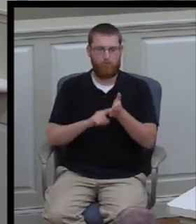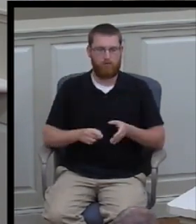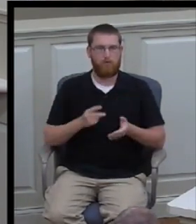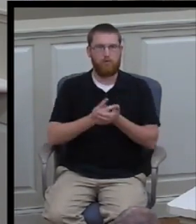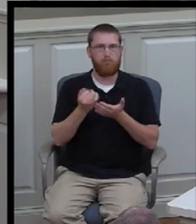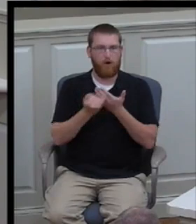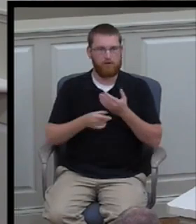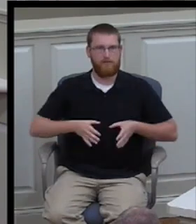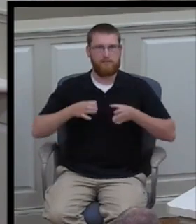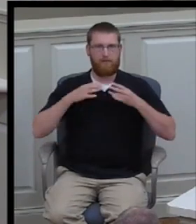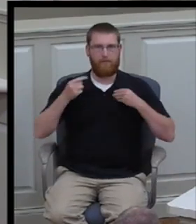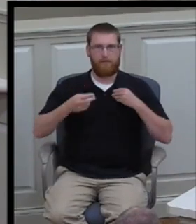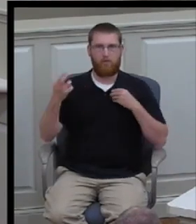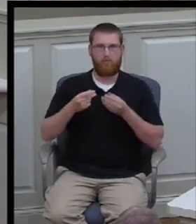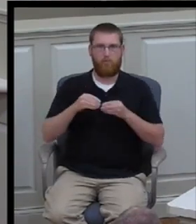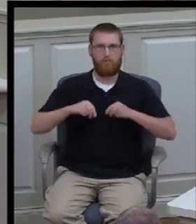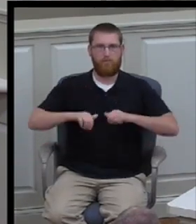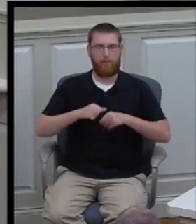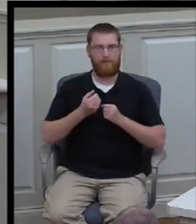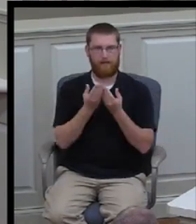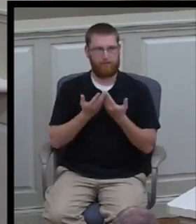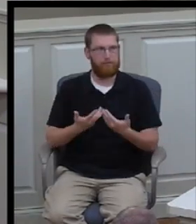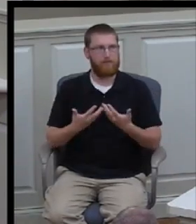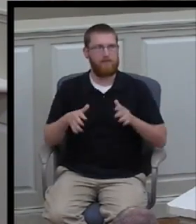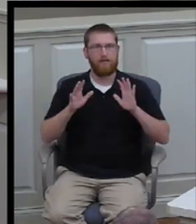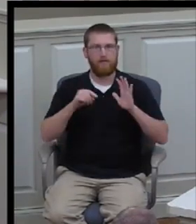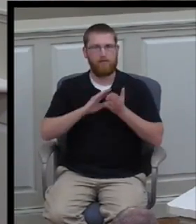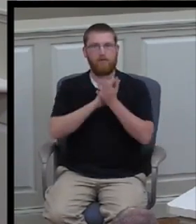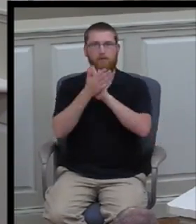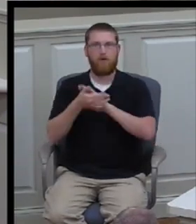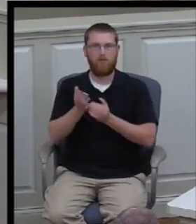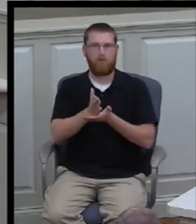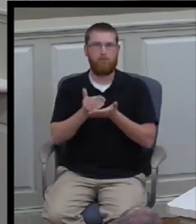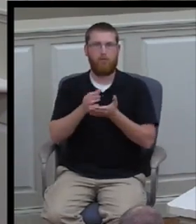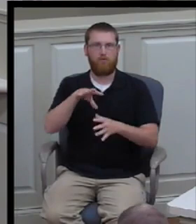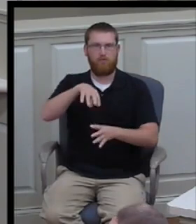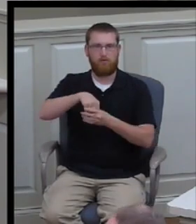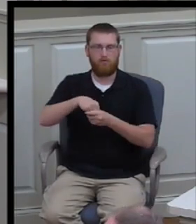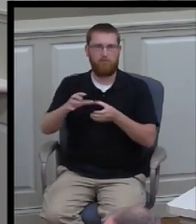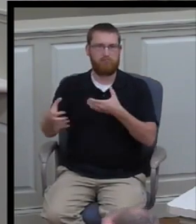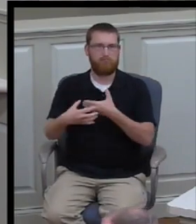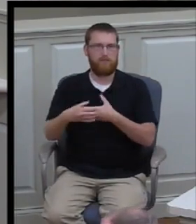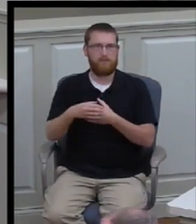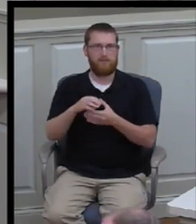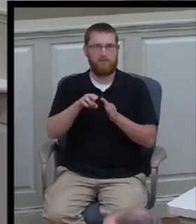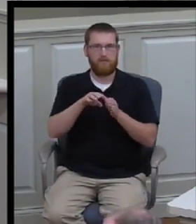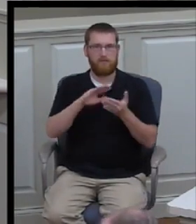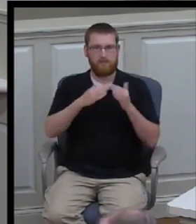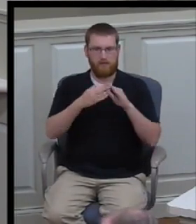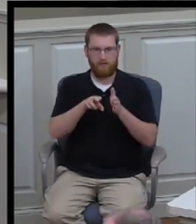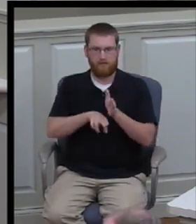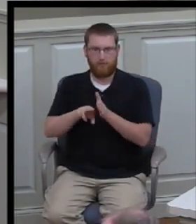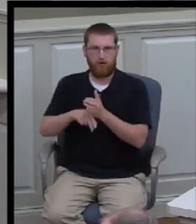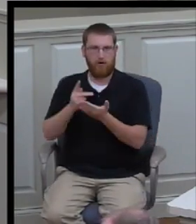acceptance of this historical property can be complete and it becomes part of the city cemetery program. Thank you,